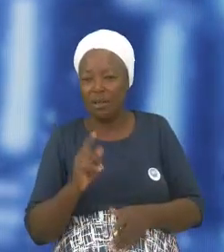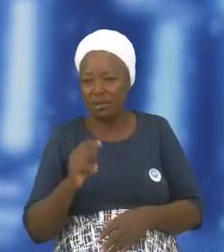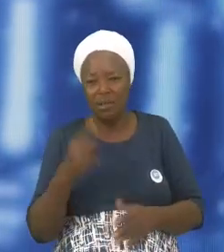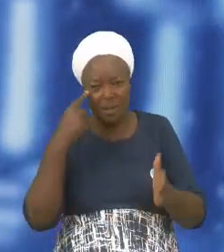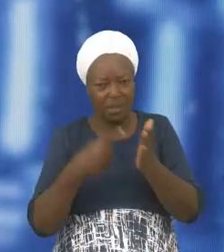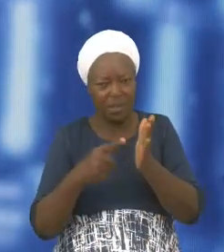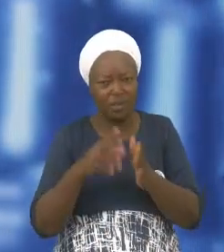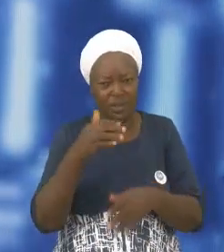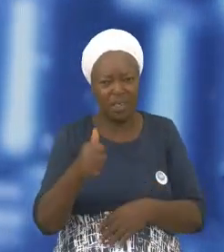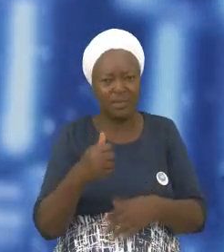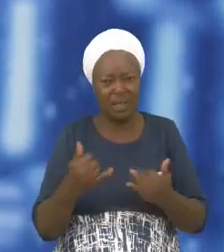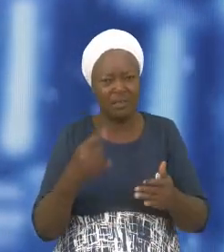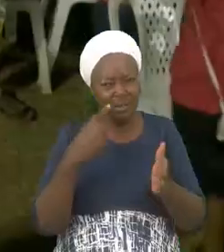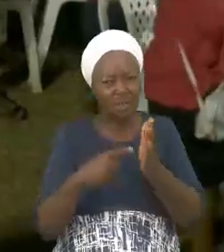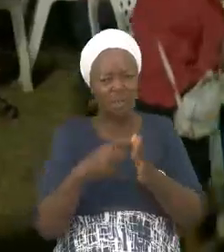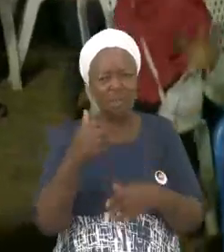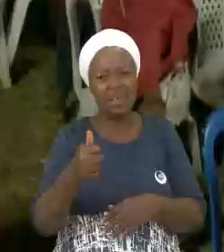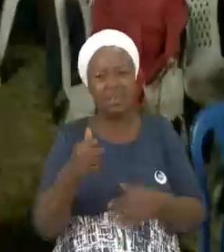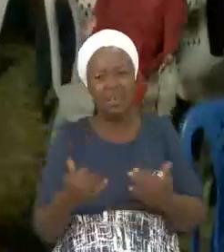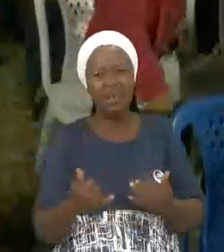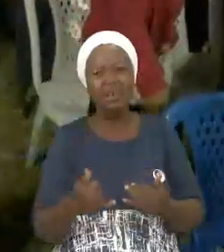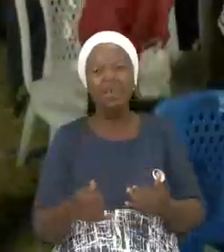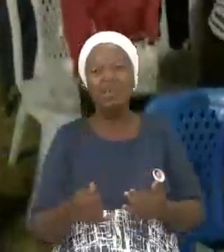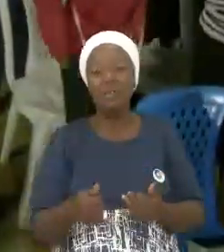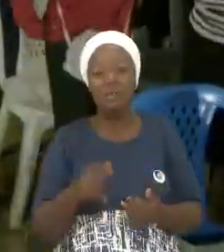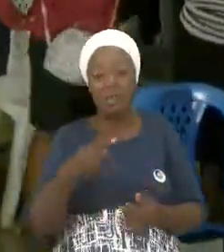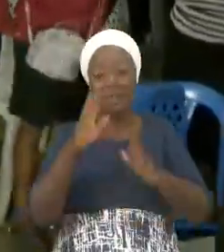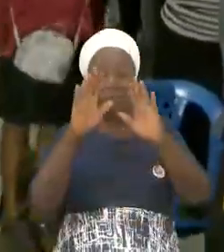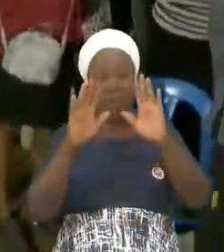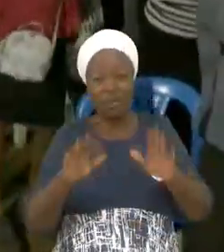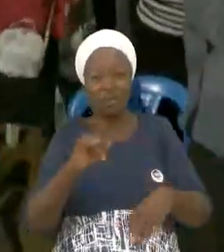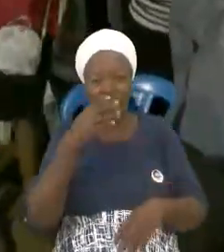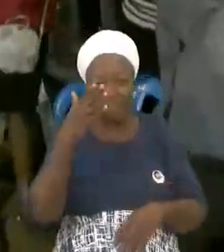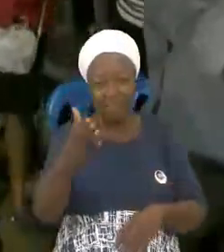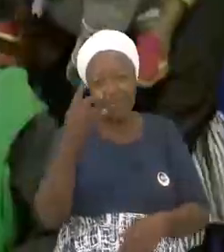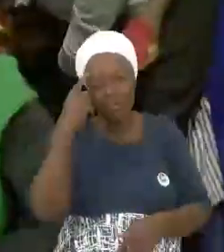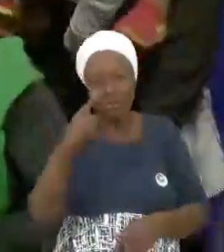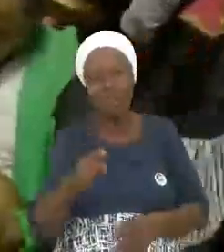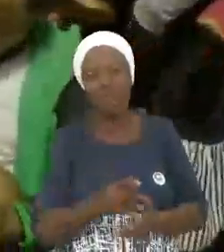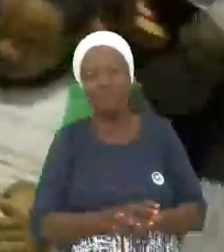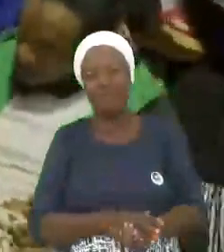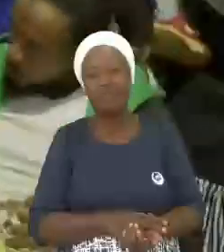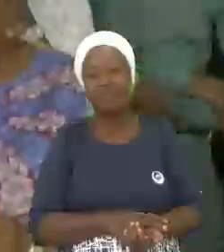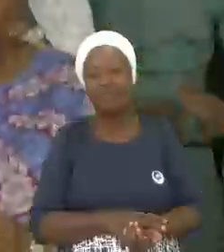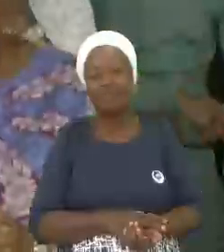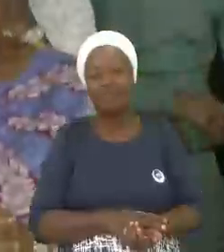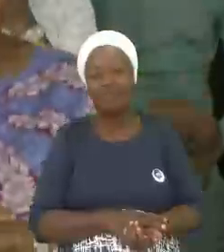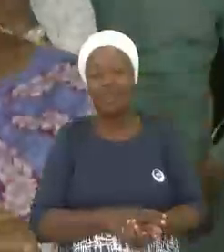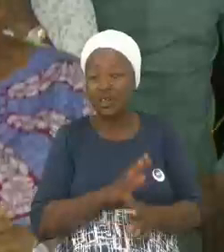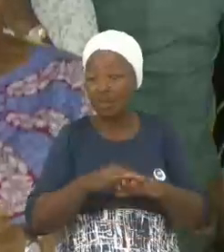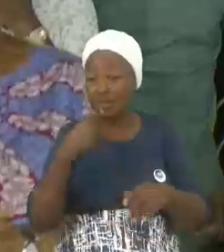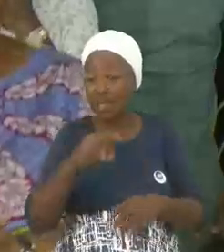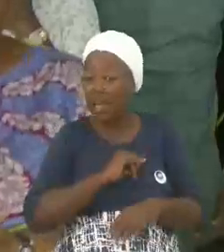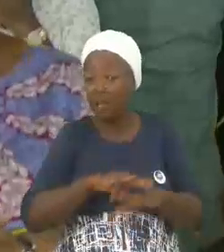yourself, check up yourself, check up yourself. Your miracle is there. Don't say, I see nothing, check